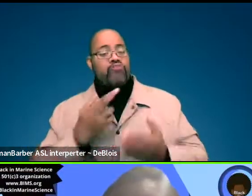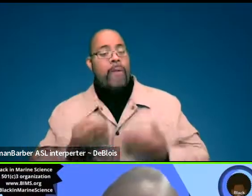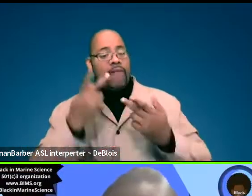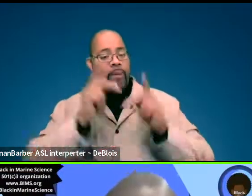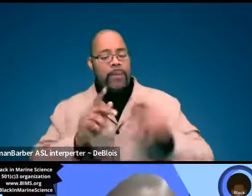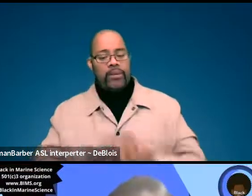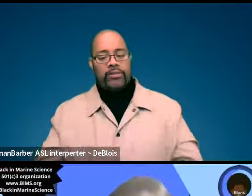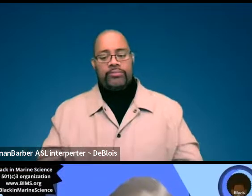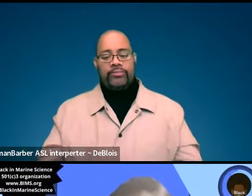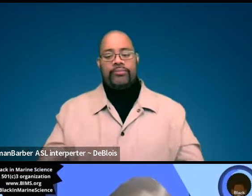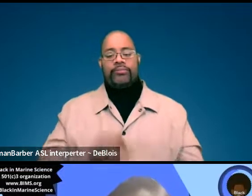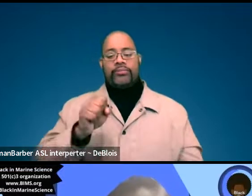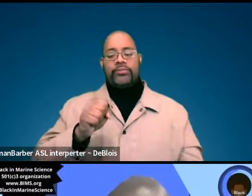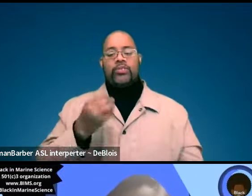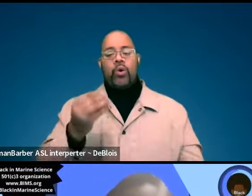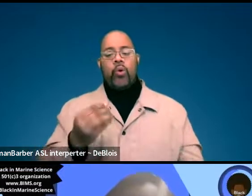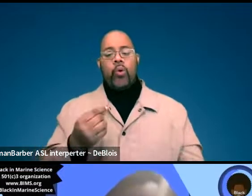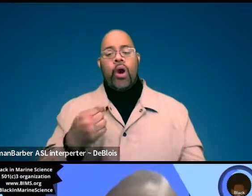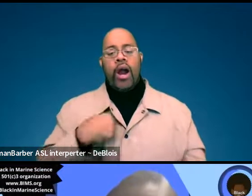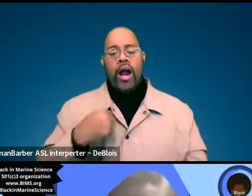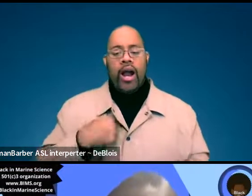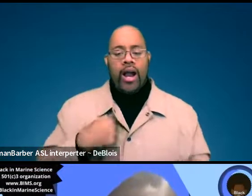people? Yes, so